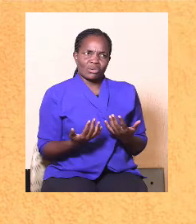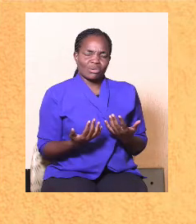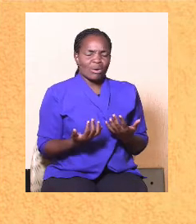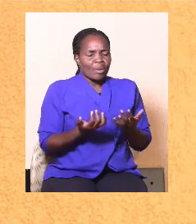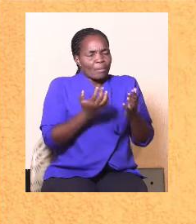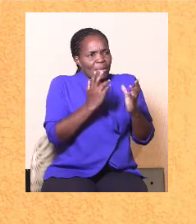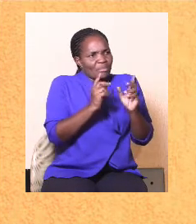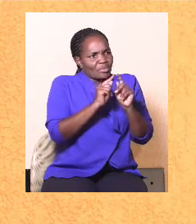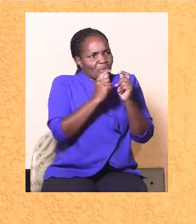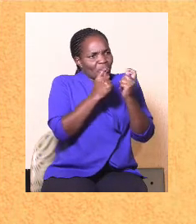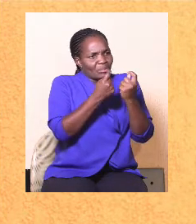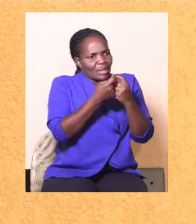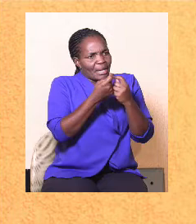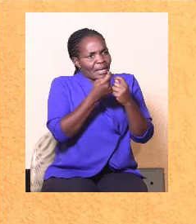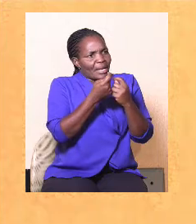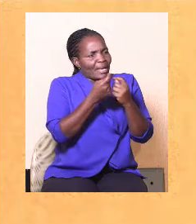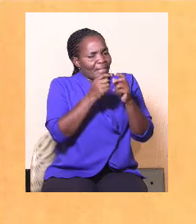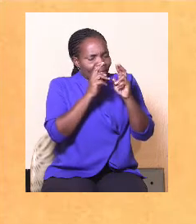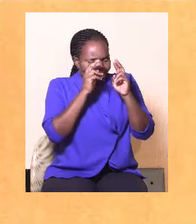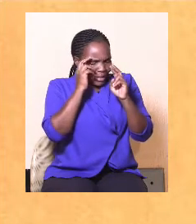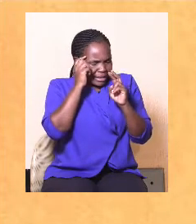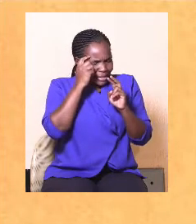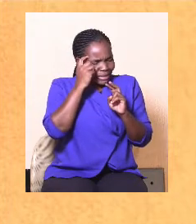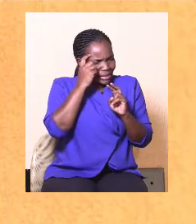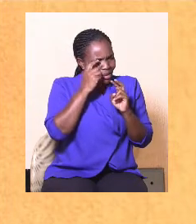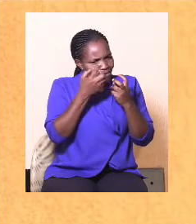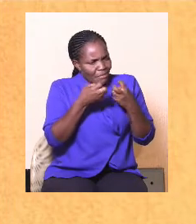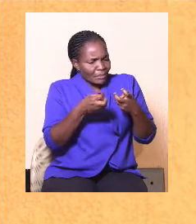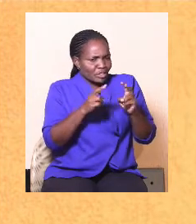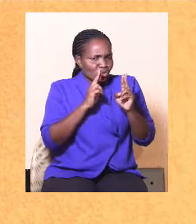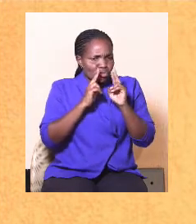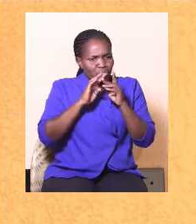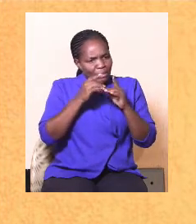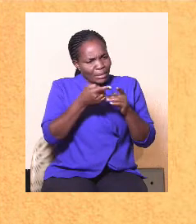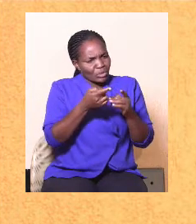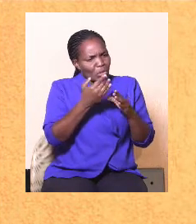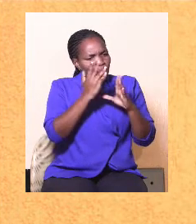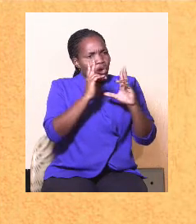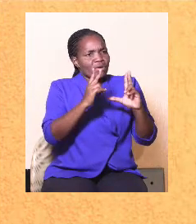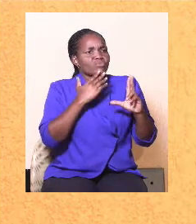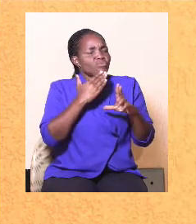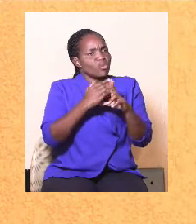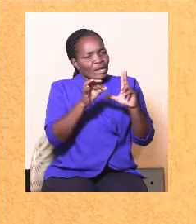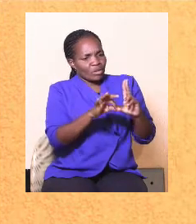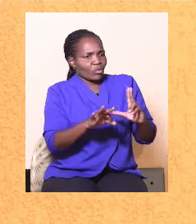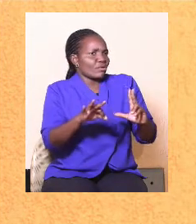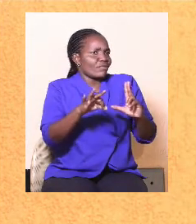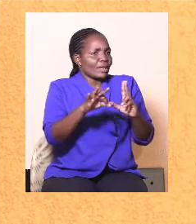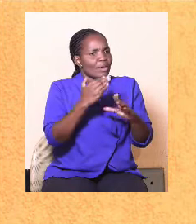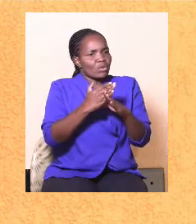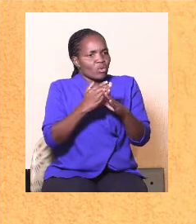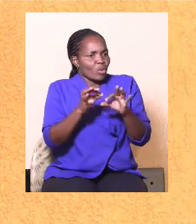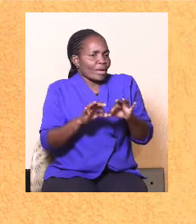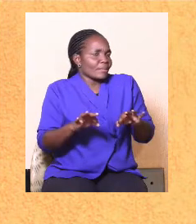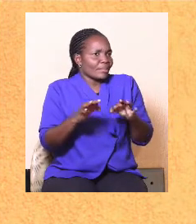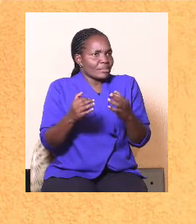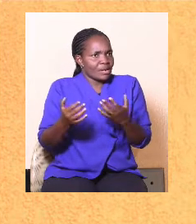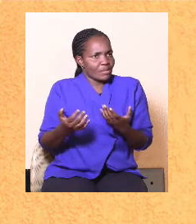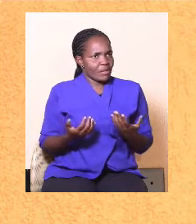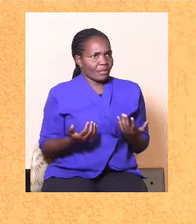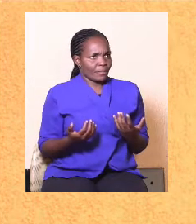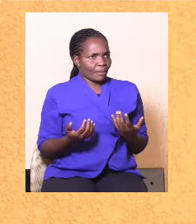or it's something that you are still looking into. Then I think the second question is that I think it's in relation with now what we